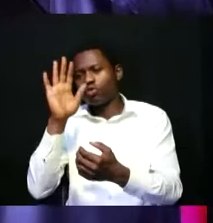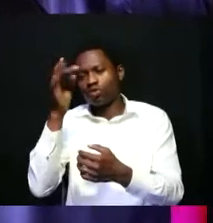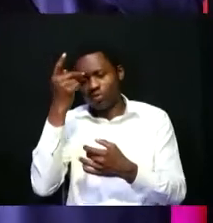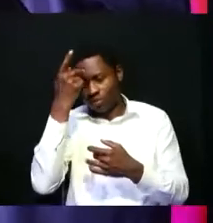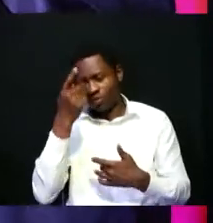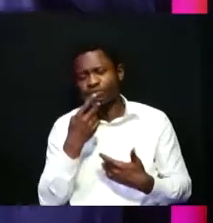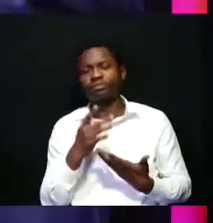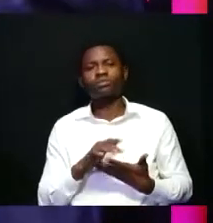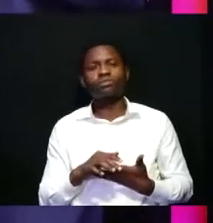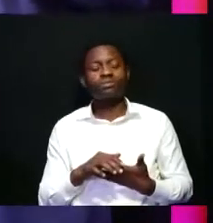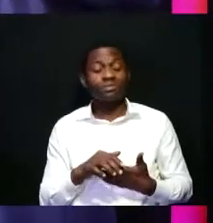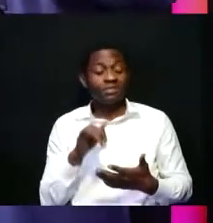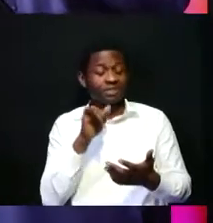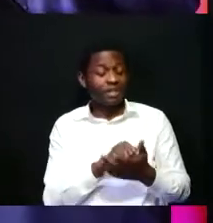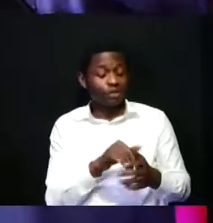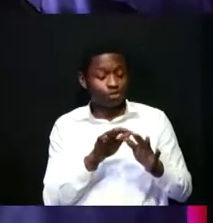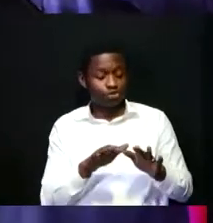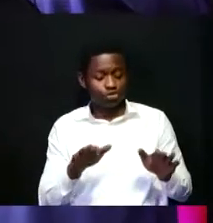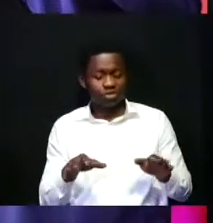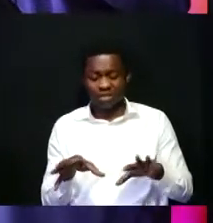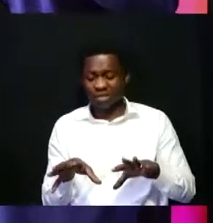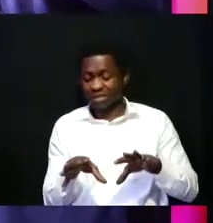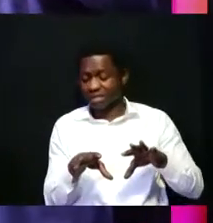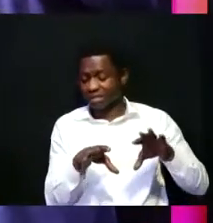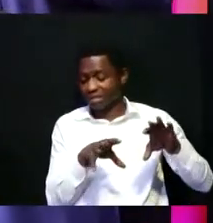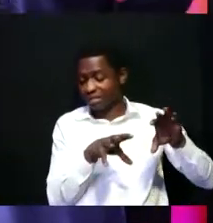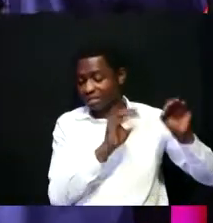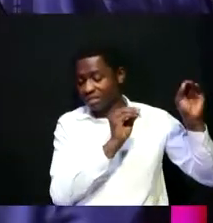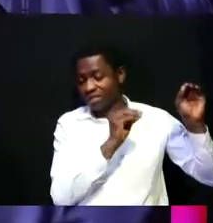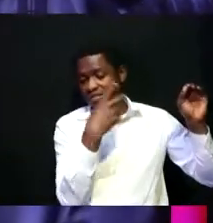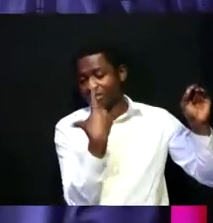The children who have left home will come back home.